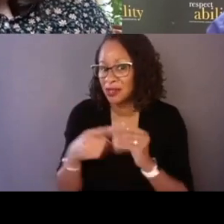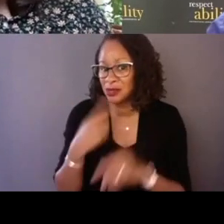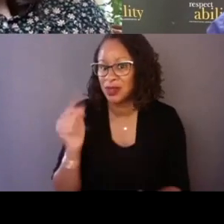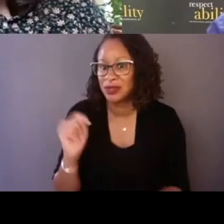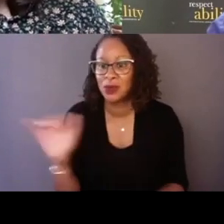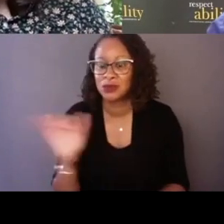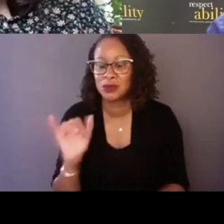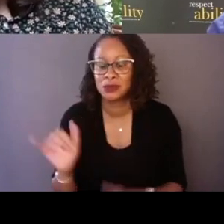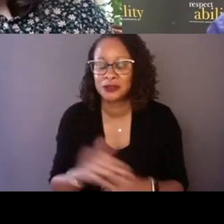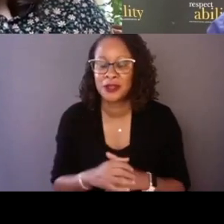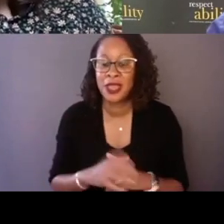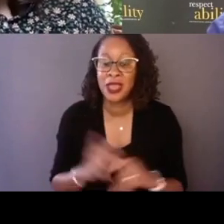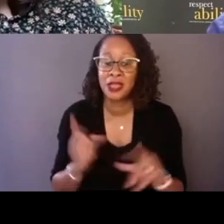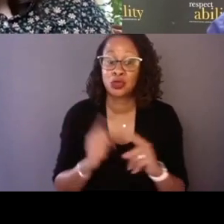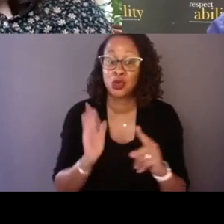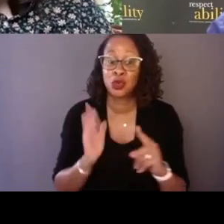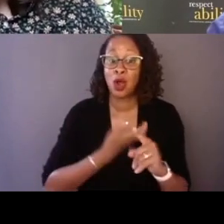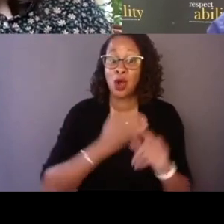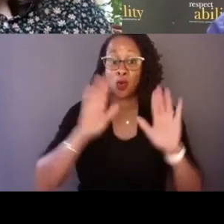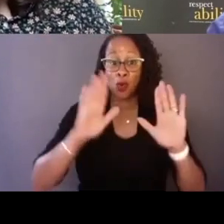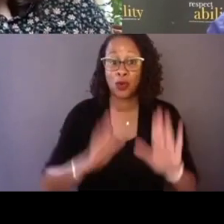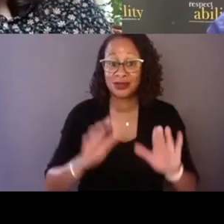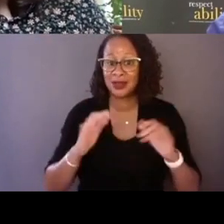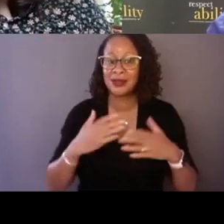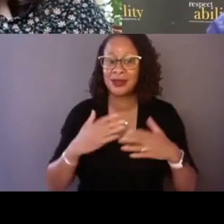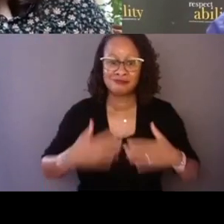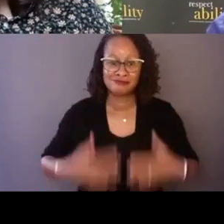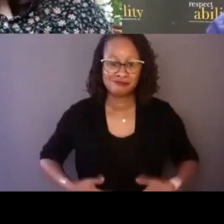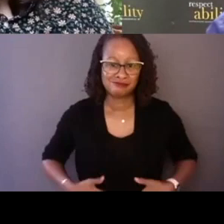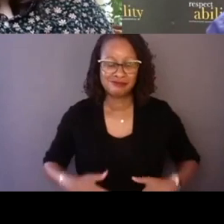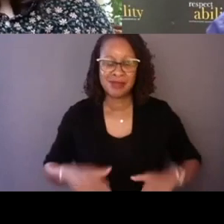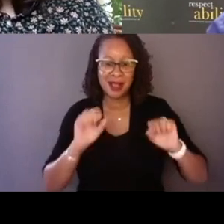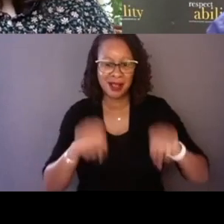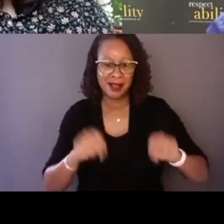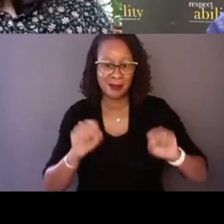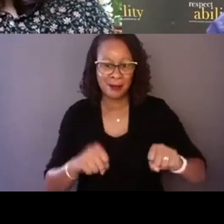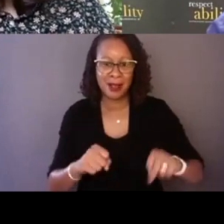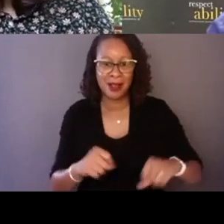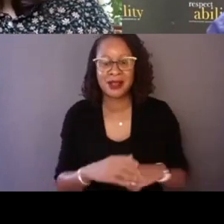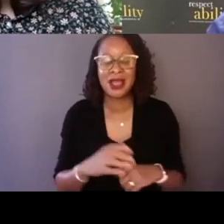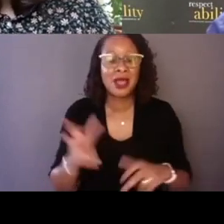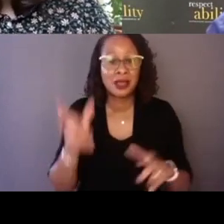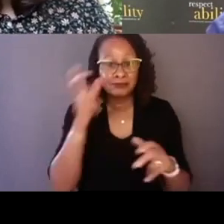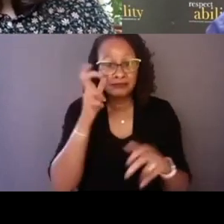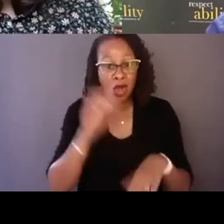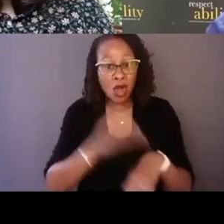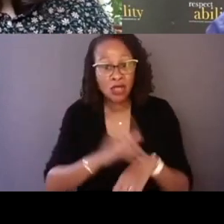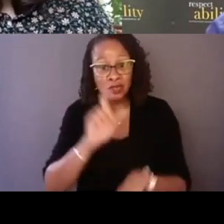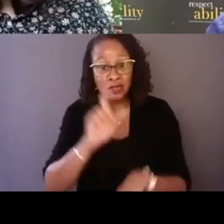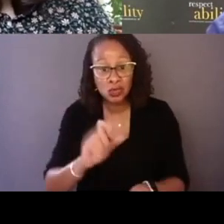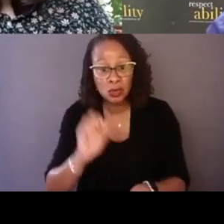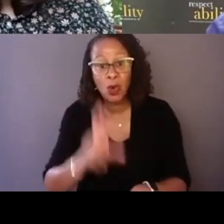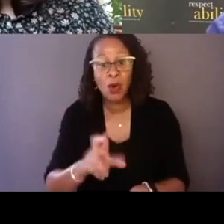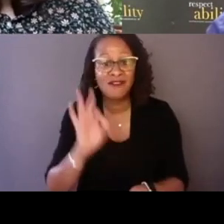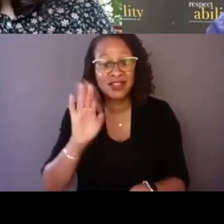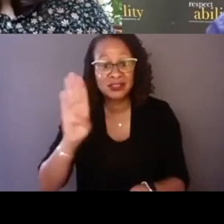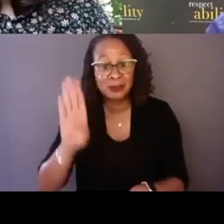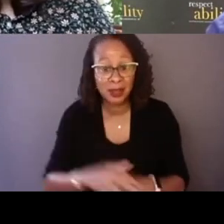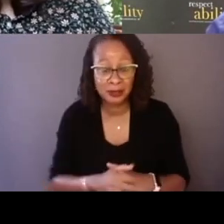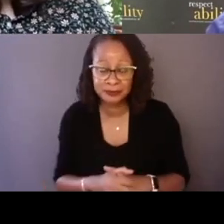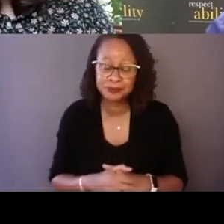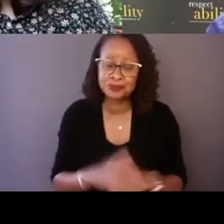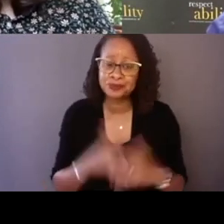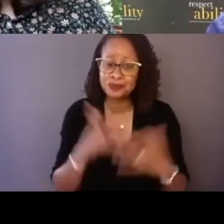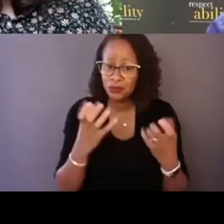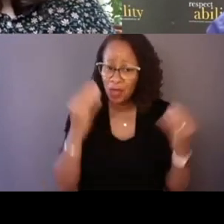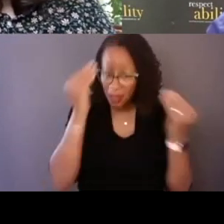Sure. To our wonderful able-bodied allies that are listening on Zoom or live on Facebook, I want them to know